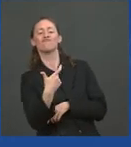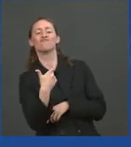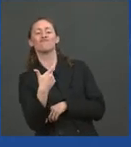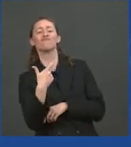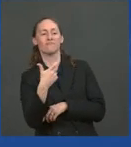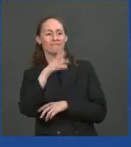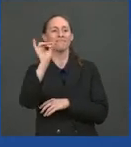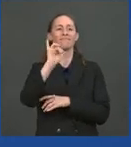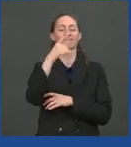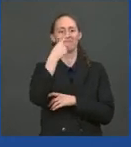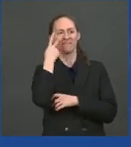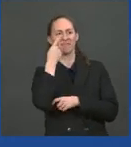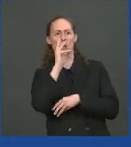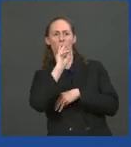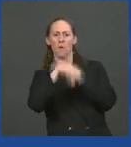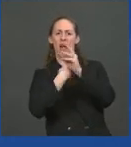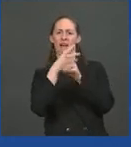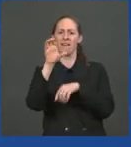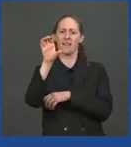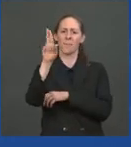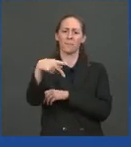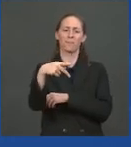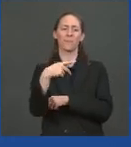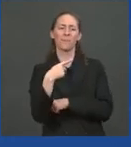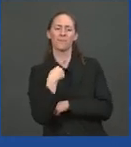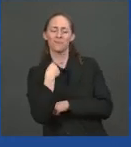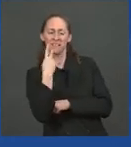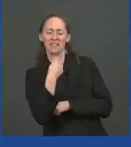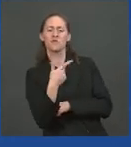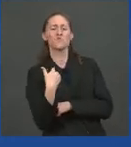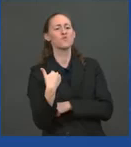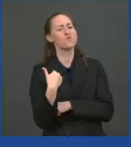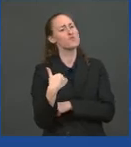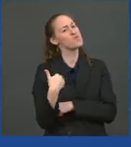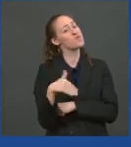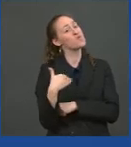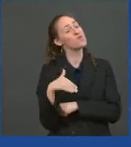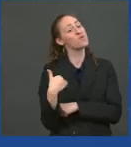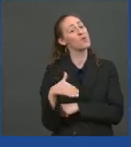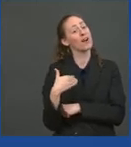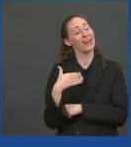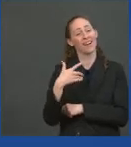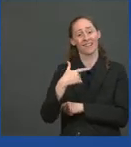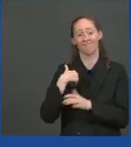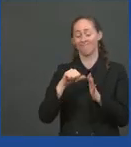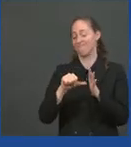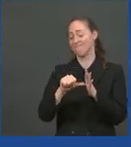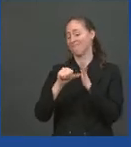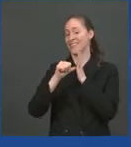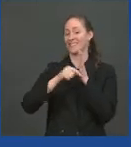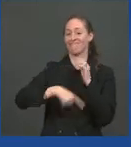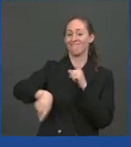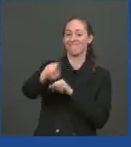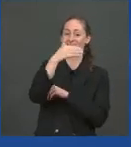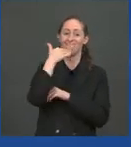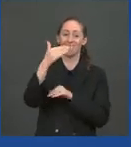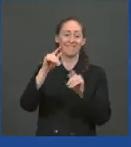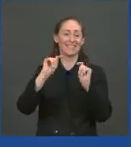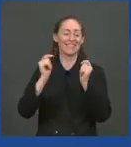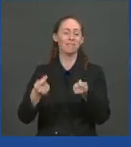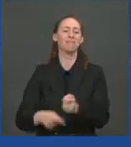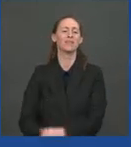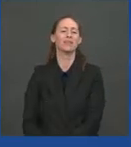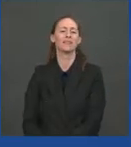2015 to add to her two other Olympic gold medals. I mean, what the hell, you know? And they're world-class athletes,